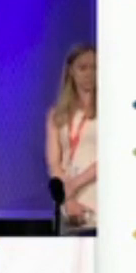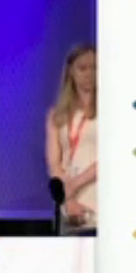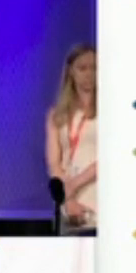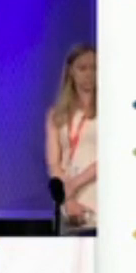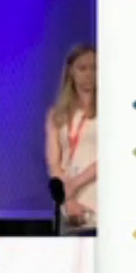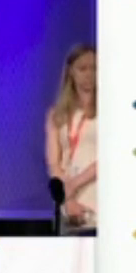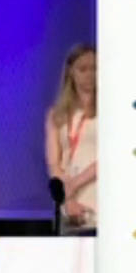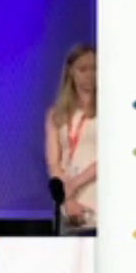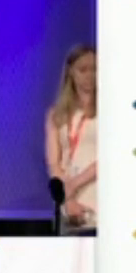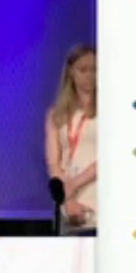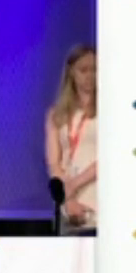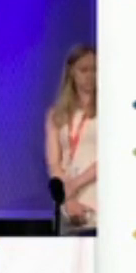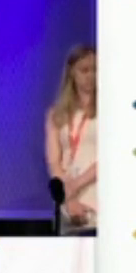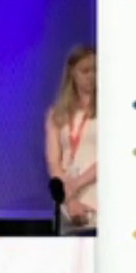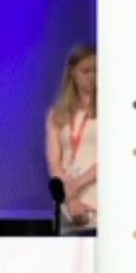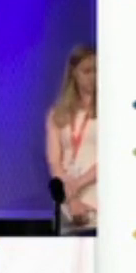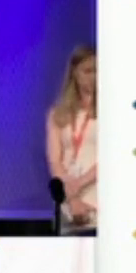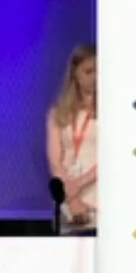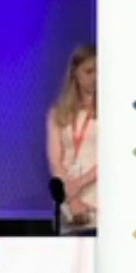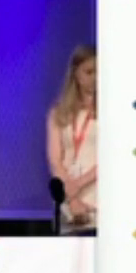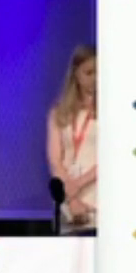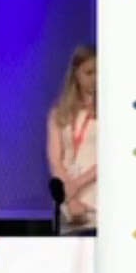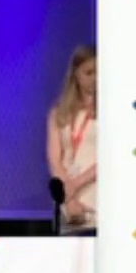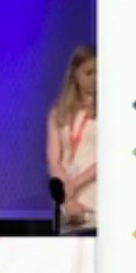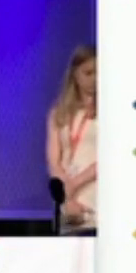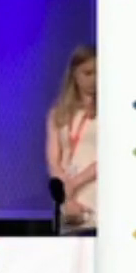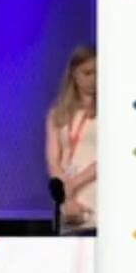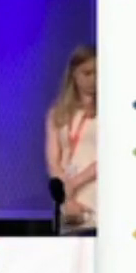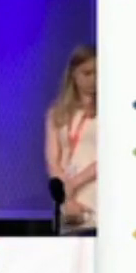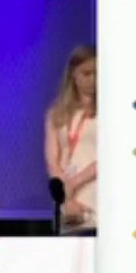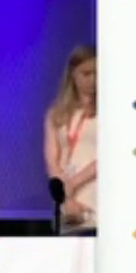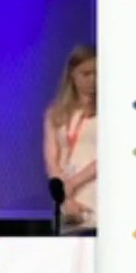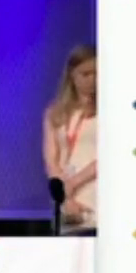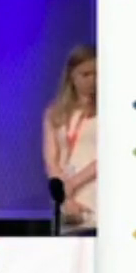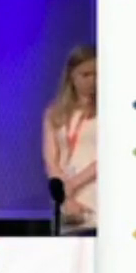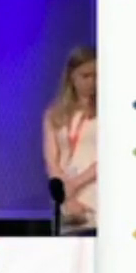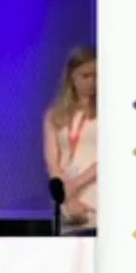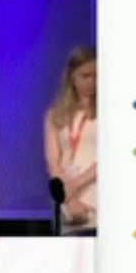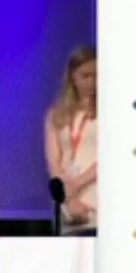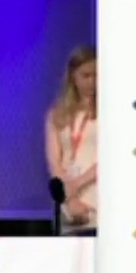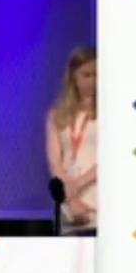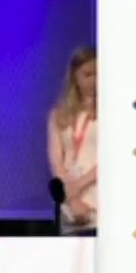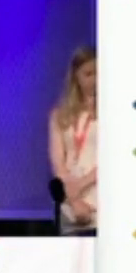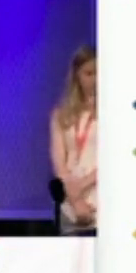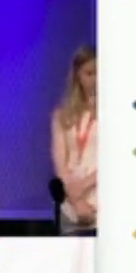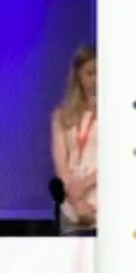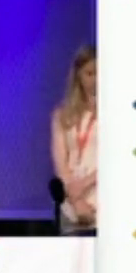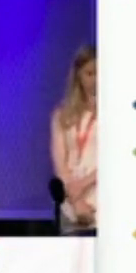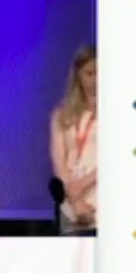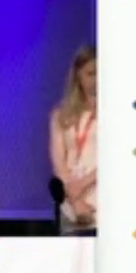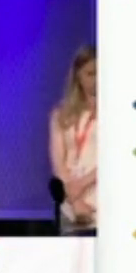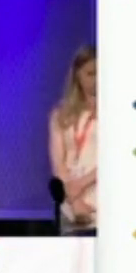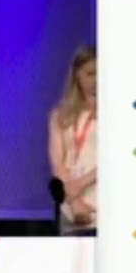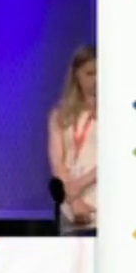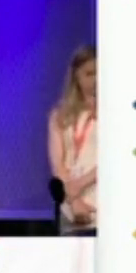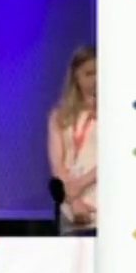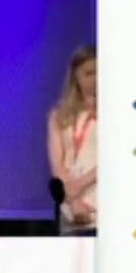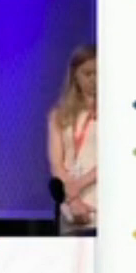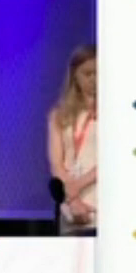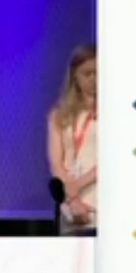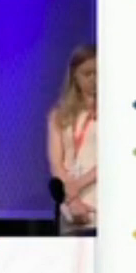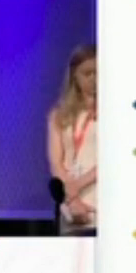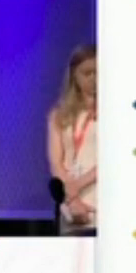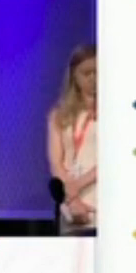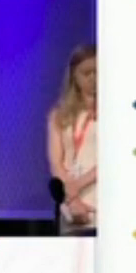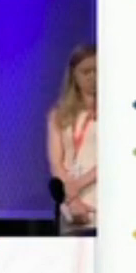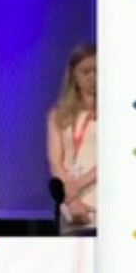seizure, or it can happen at any time, or both? That will change significantly the approach that we take.